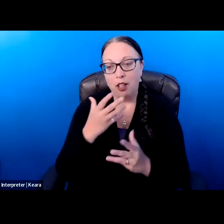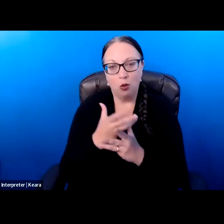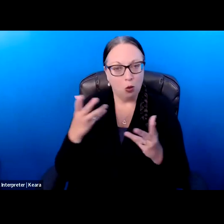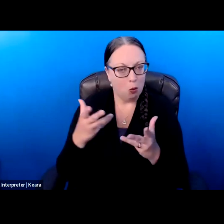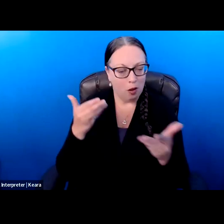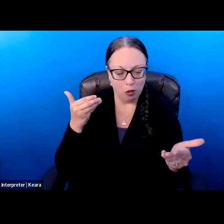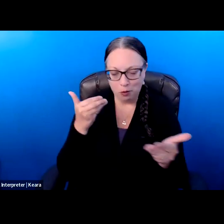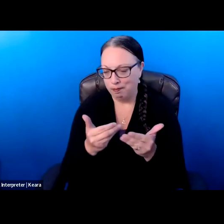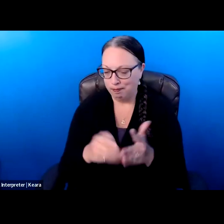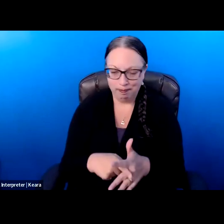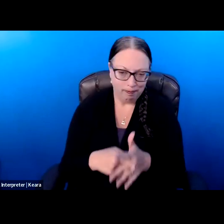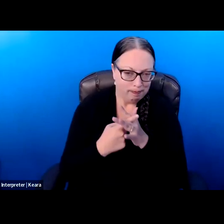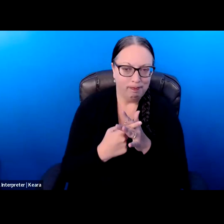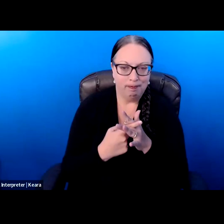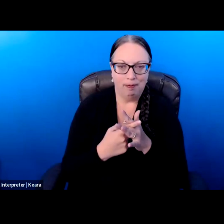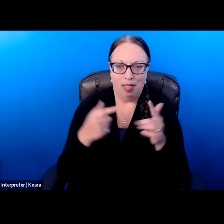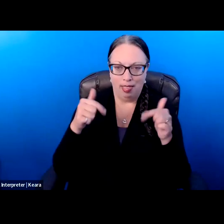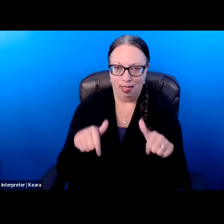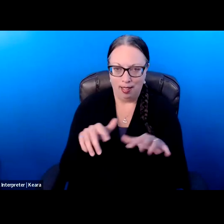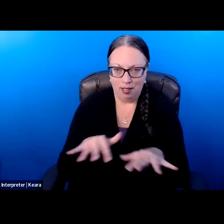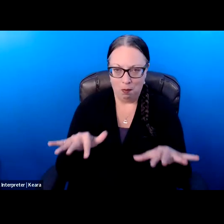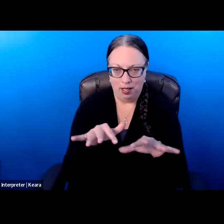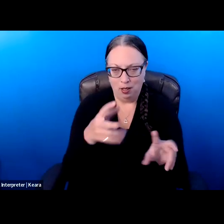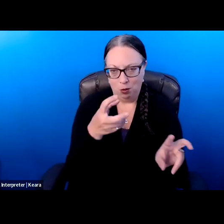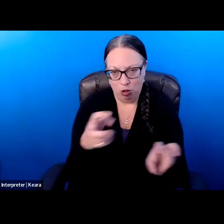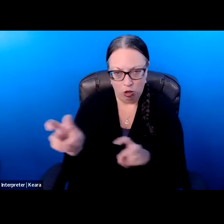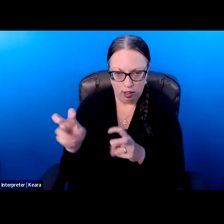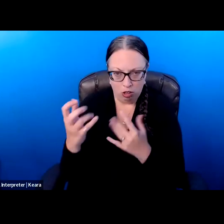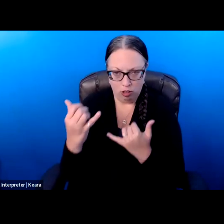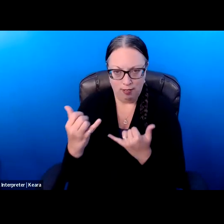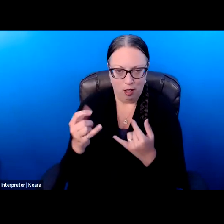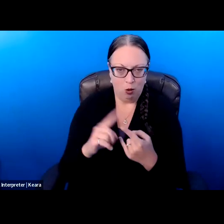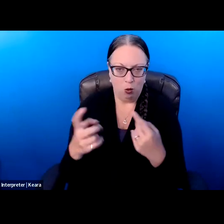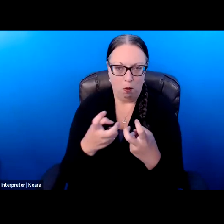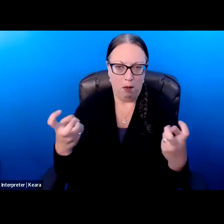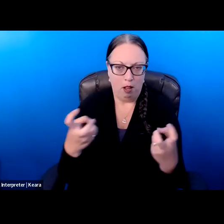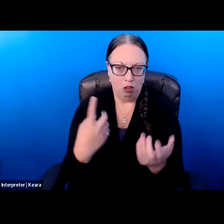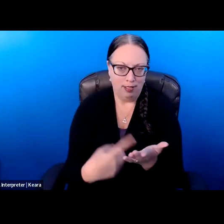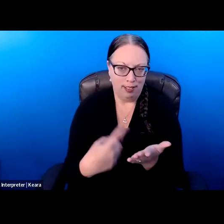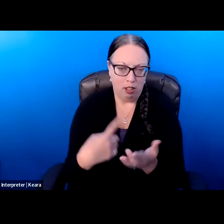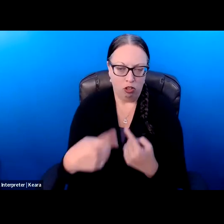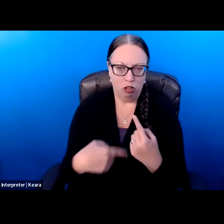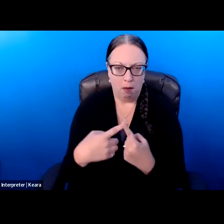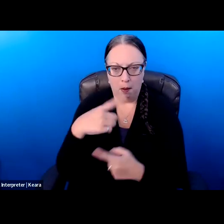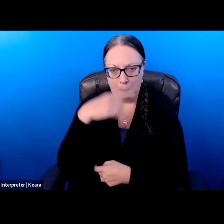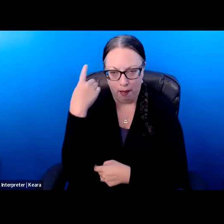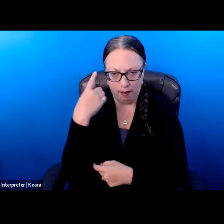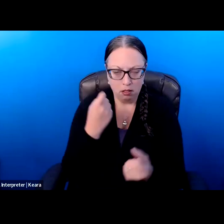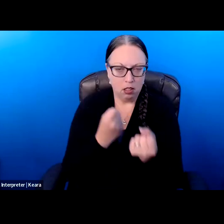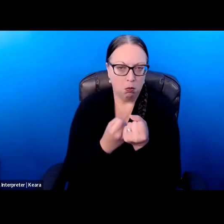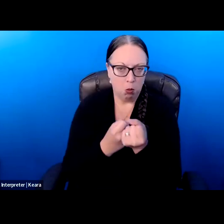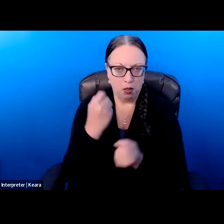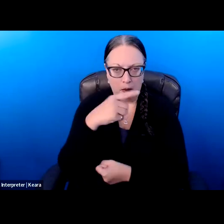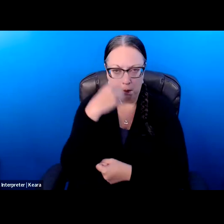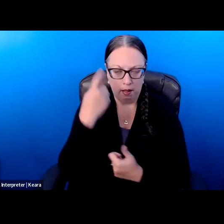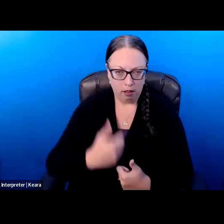there in this space as we transition into our panel discussion on supporting Black